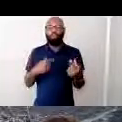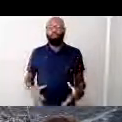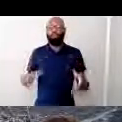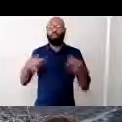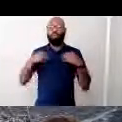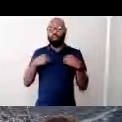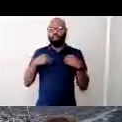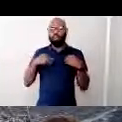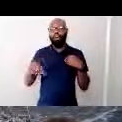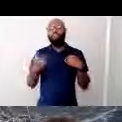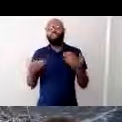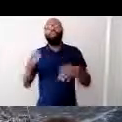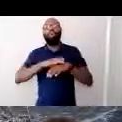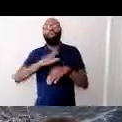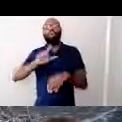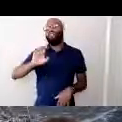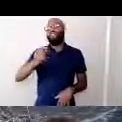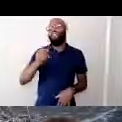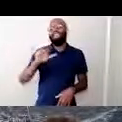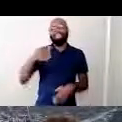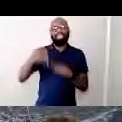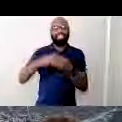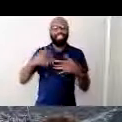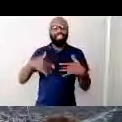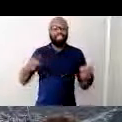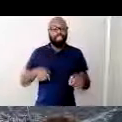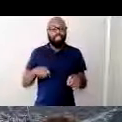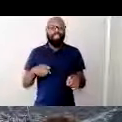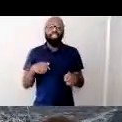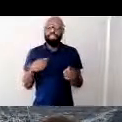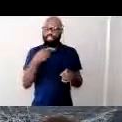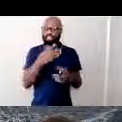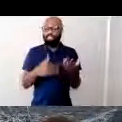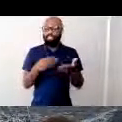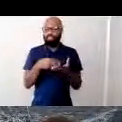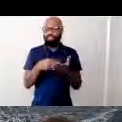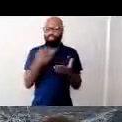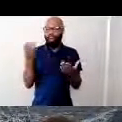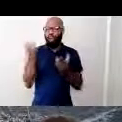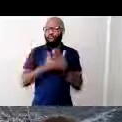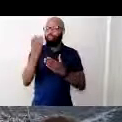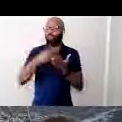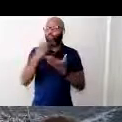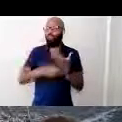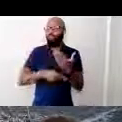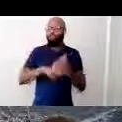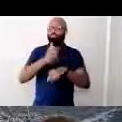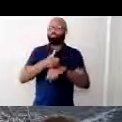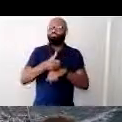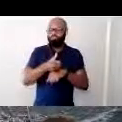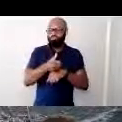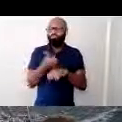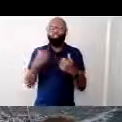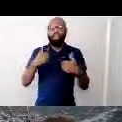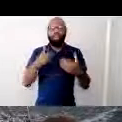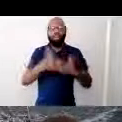the legacy events. Because in a way, these dollars are sort of already automatically programmed. As much as we try and have a process where everyone